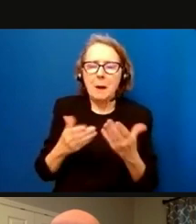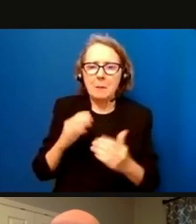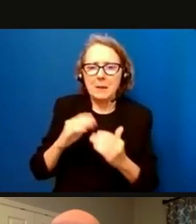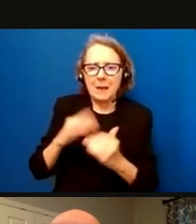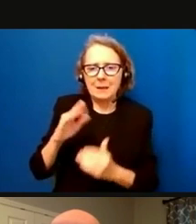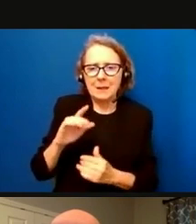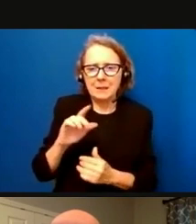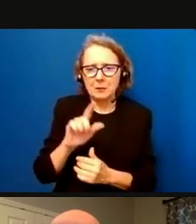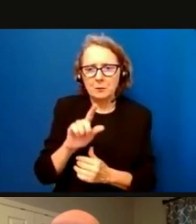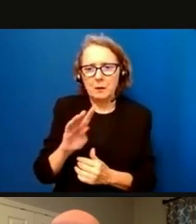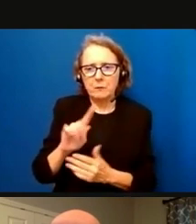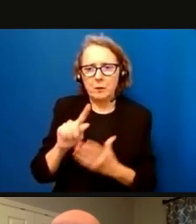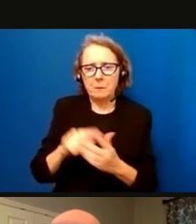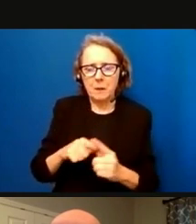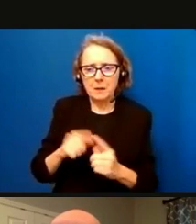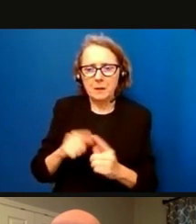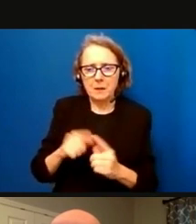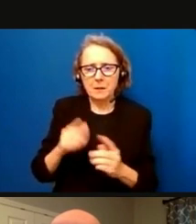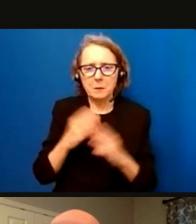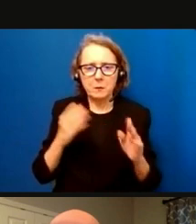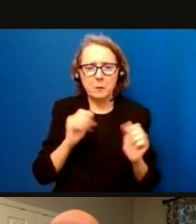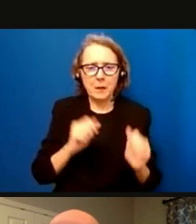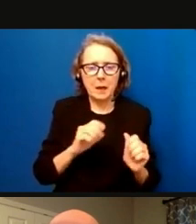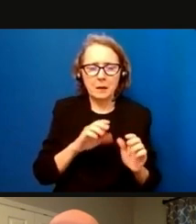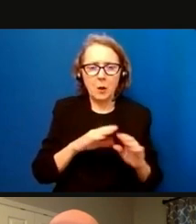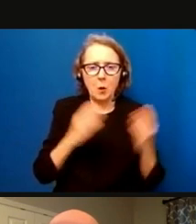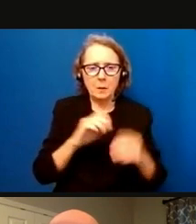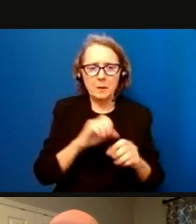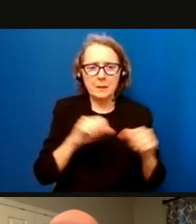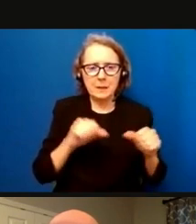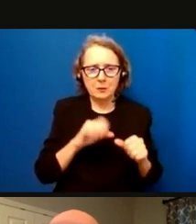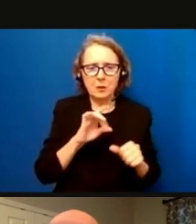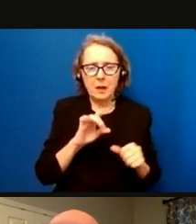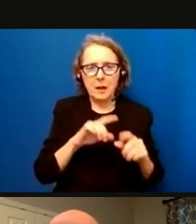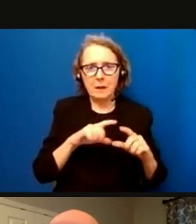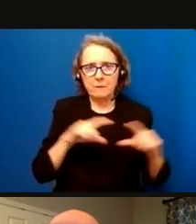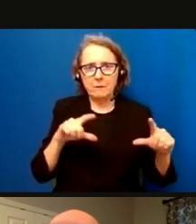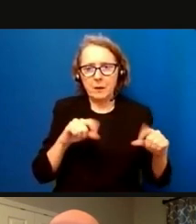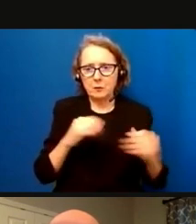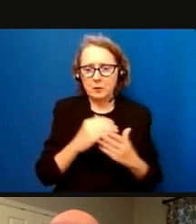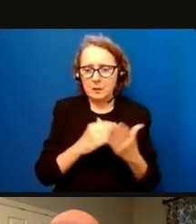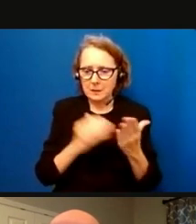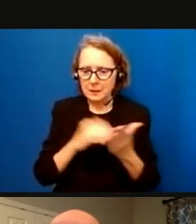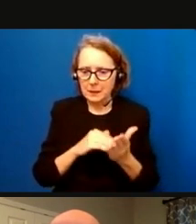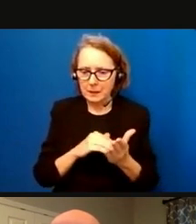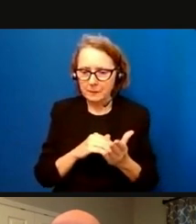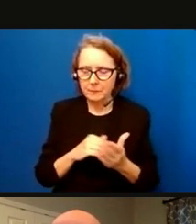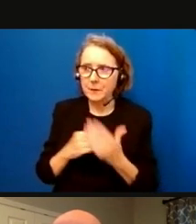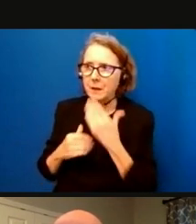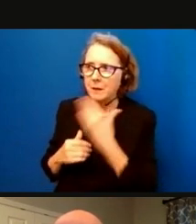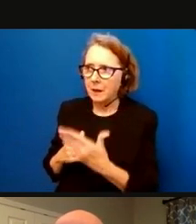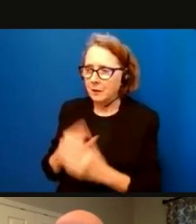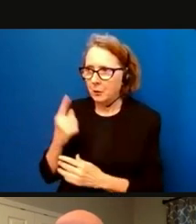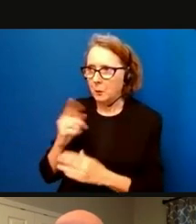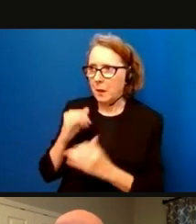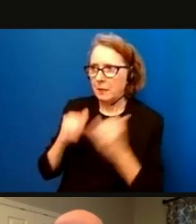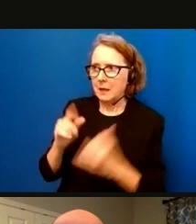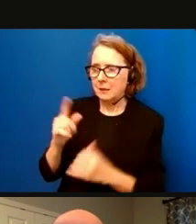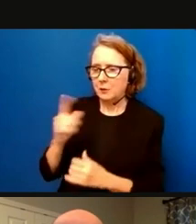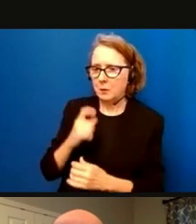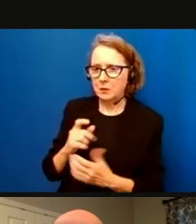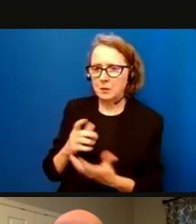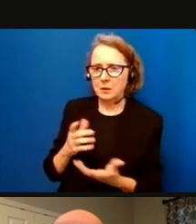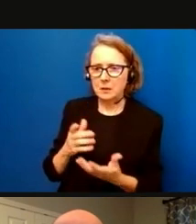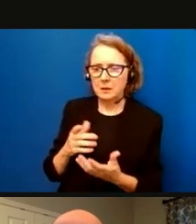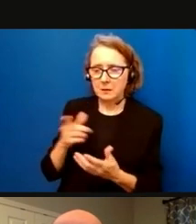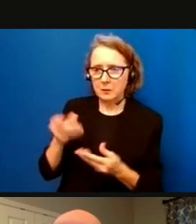24 months before we'll open that Section 8 voucher list. Thank you. And one last question, since you gave an